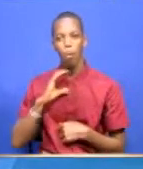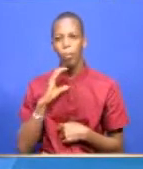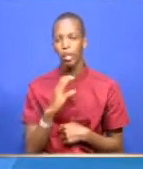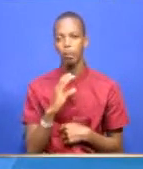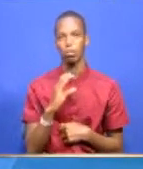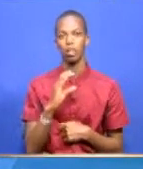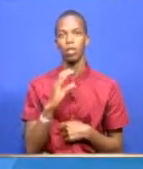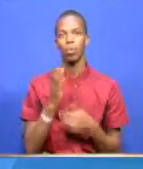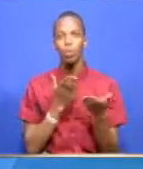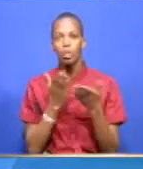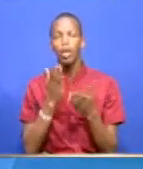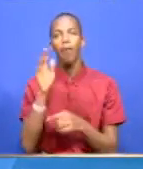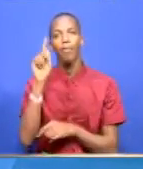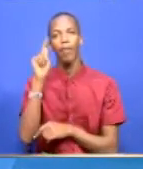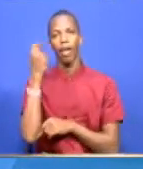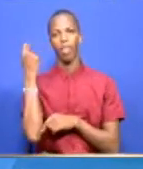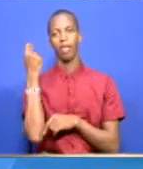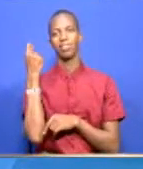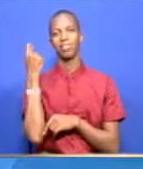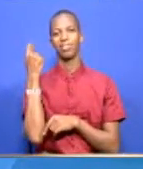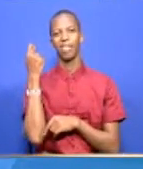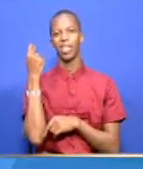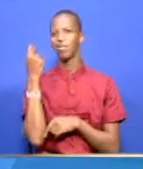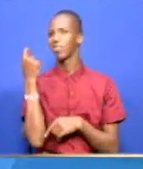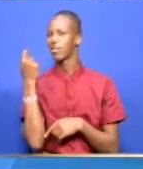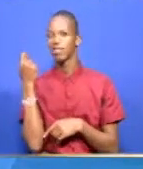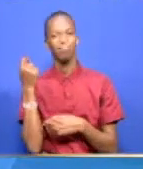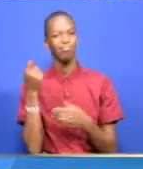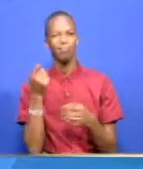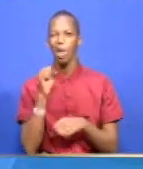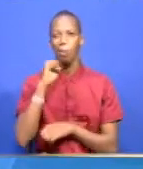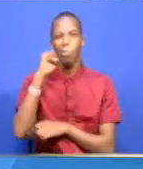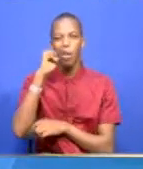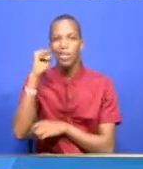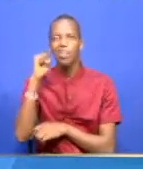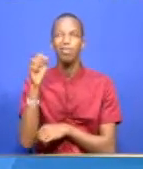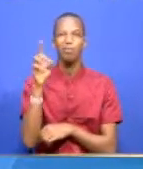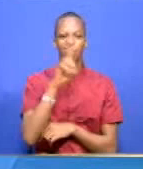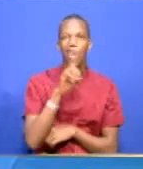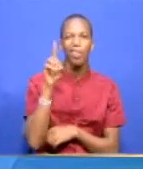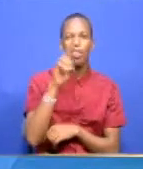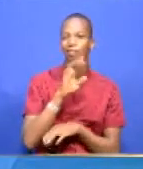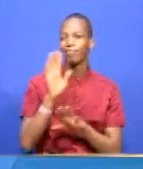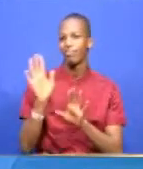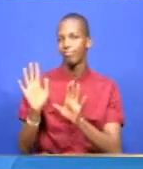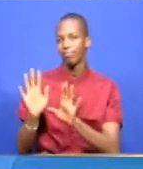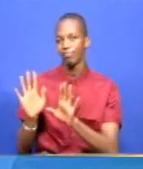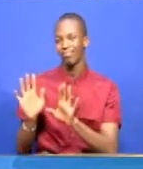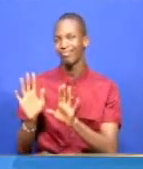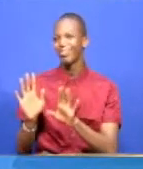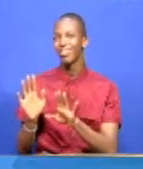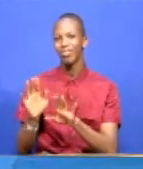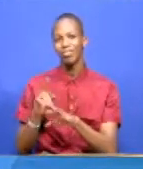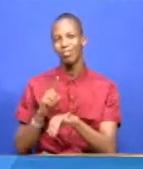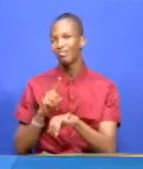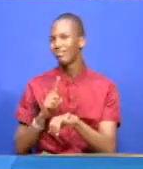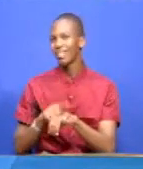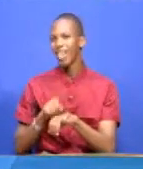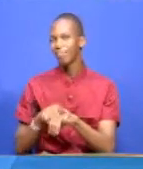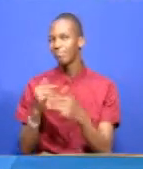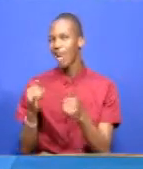Kenyans and not engaging in divisive politics. Indeed, this is not the time for